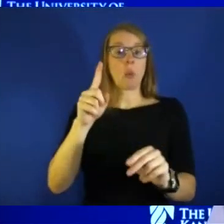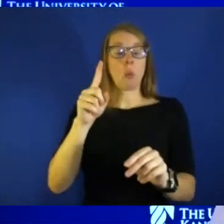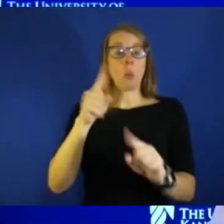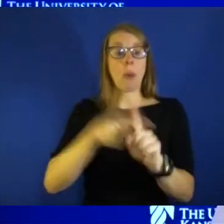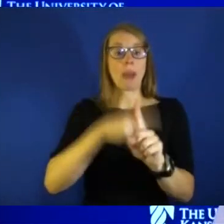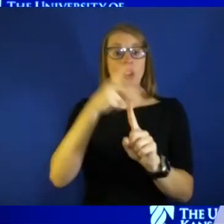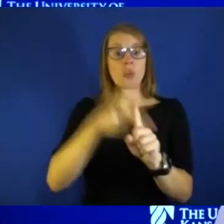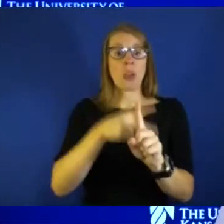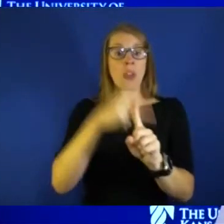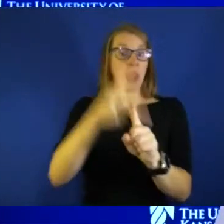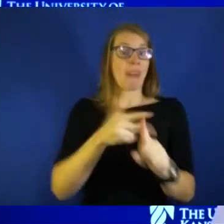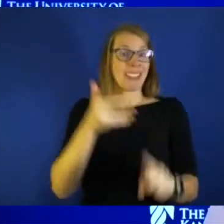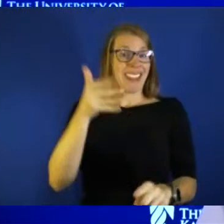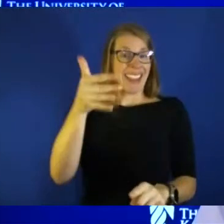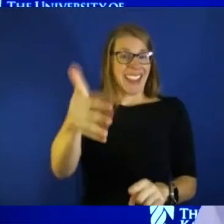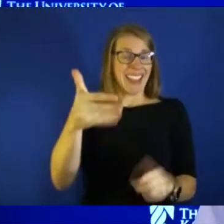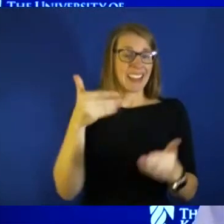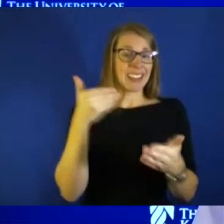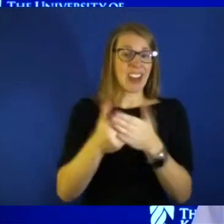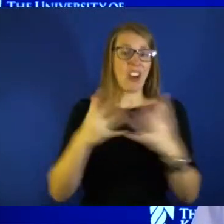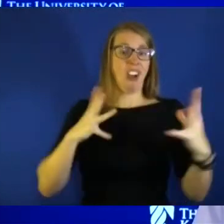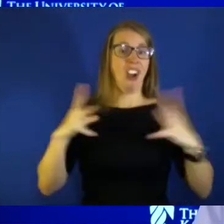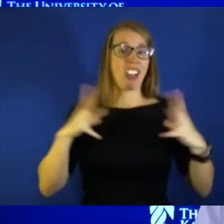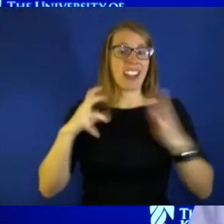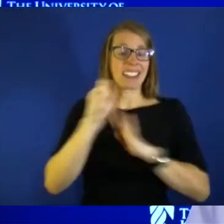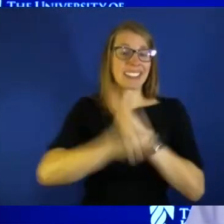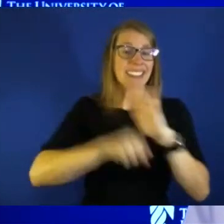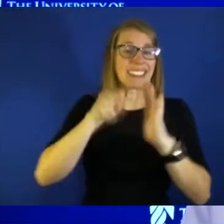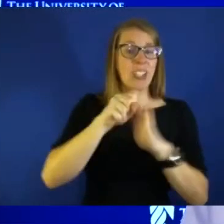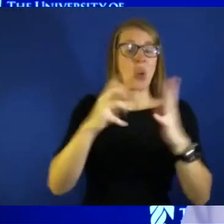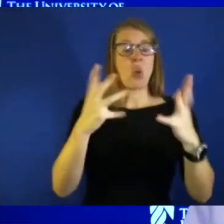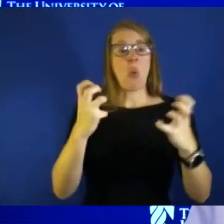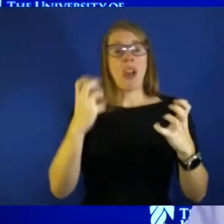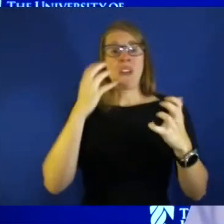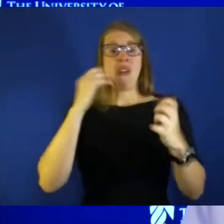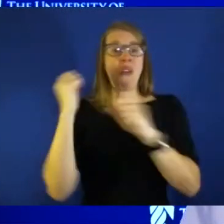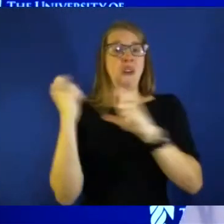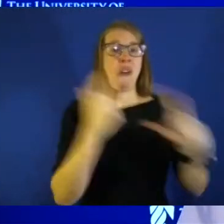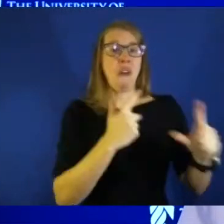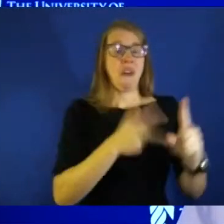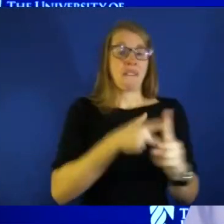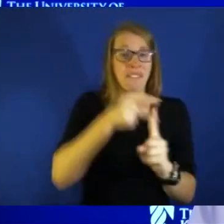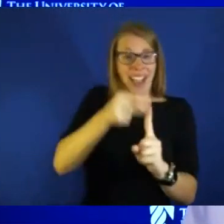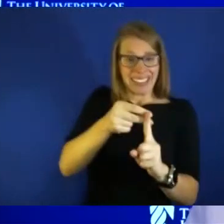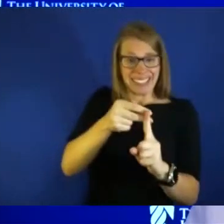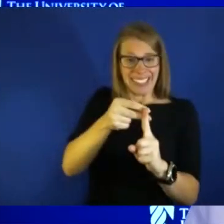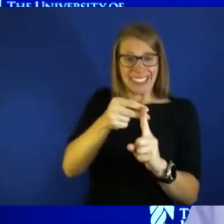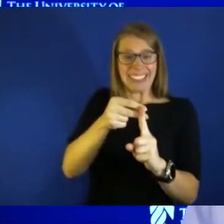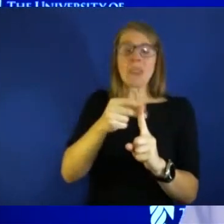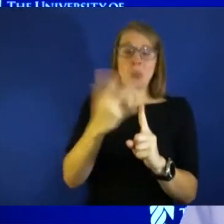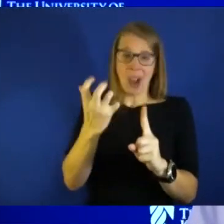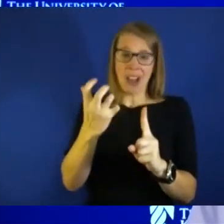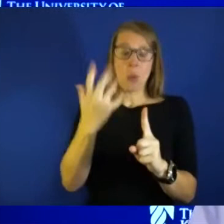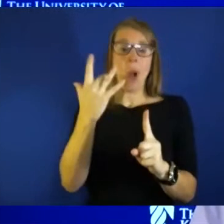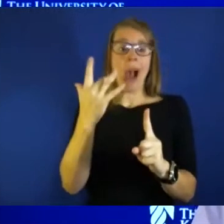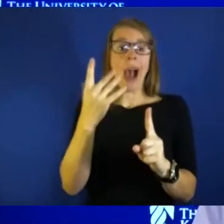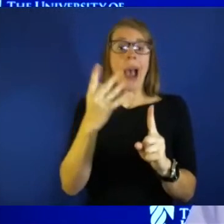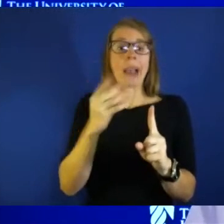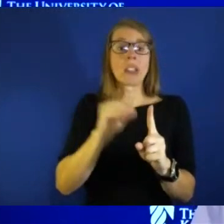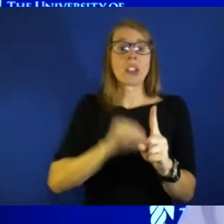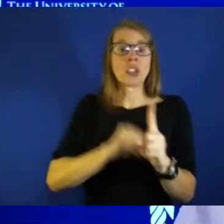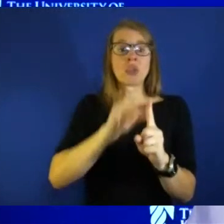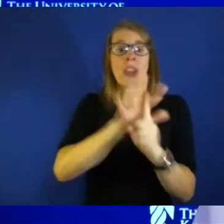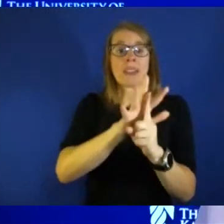as we're getting into the holiday season, we would like everybody vaccinated by that point in time, again, to help reduce transmission,